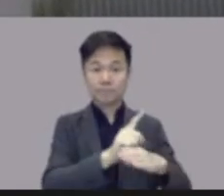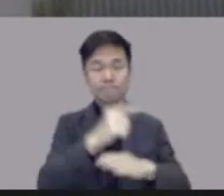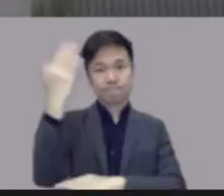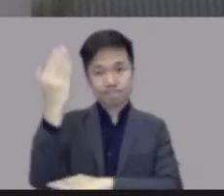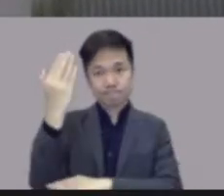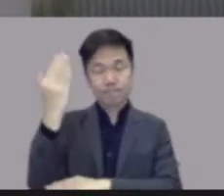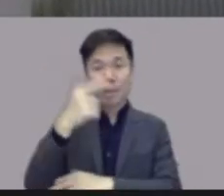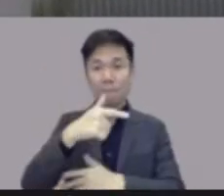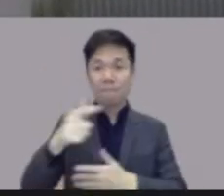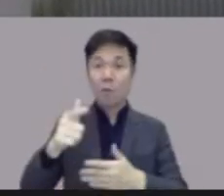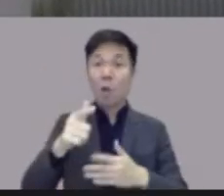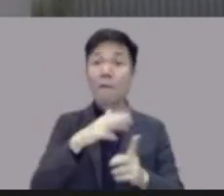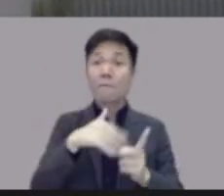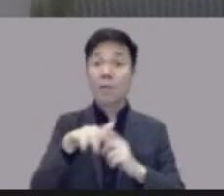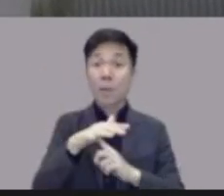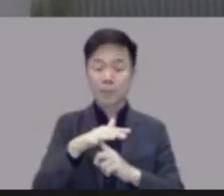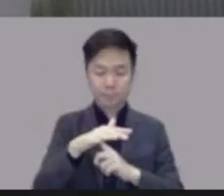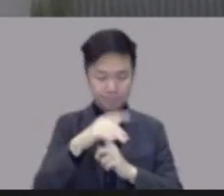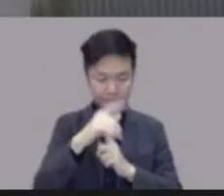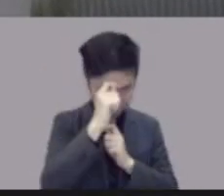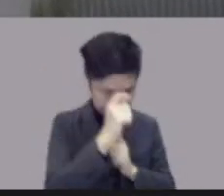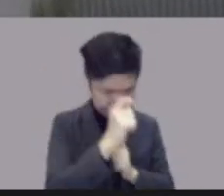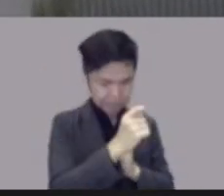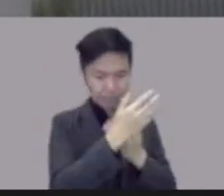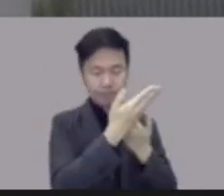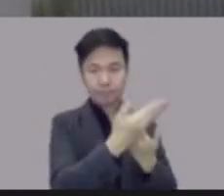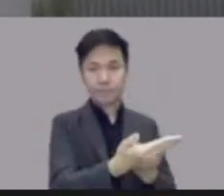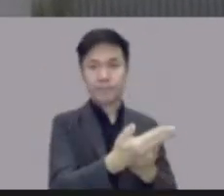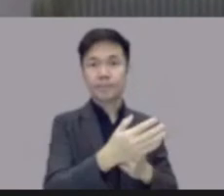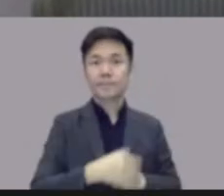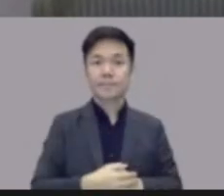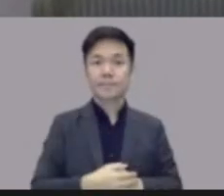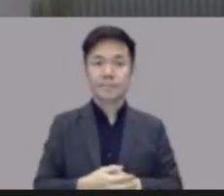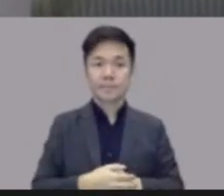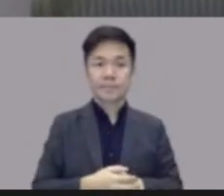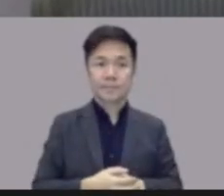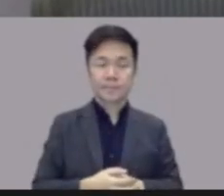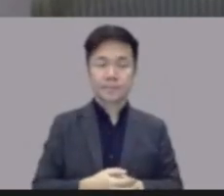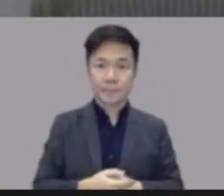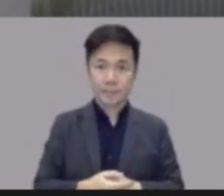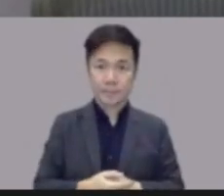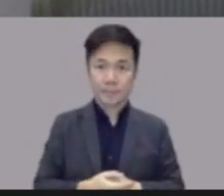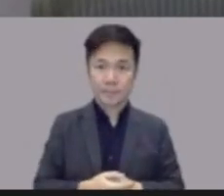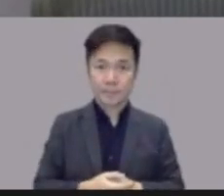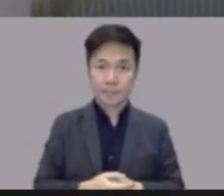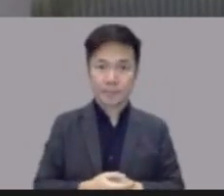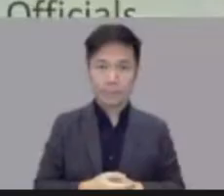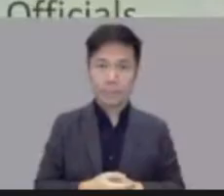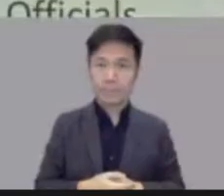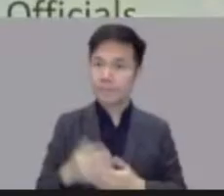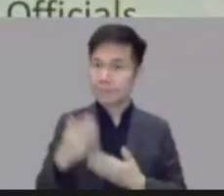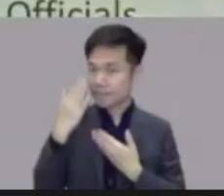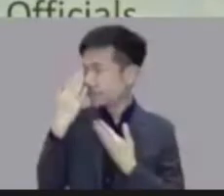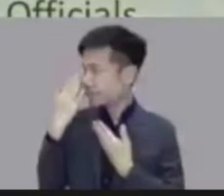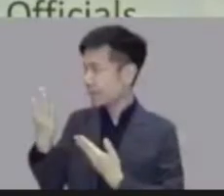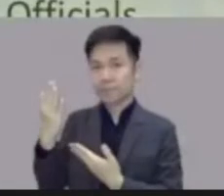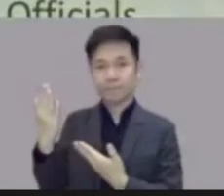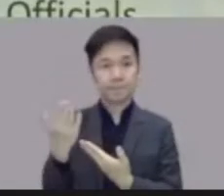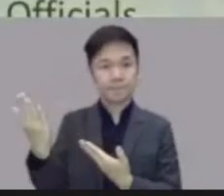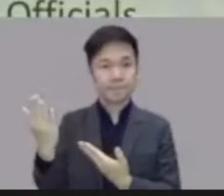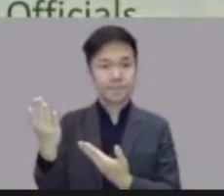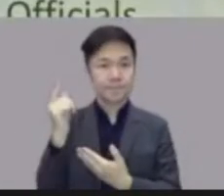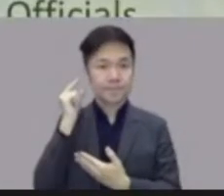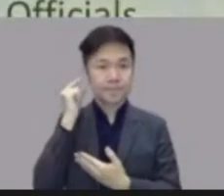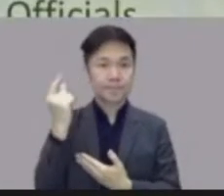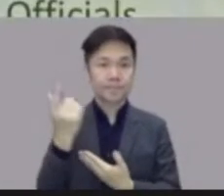for her to deliver opening remarks thank you um ladies and gentlemen it is